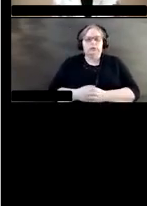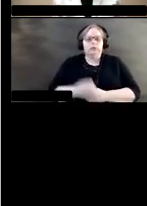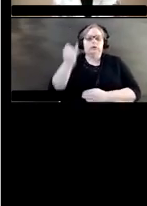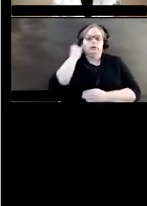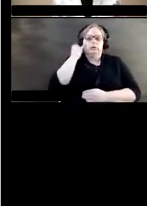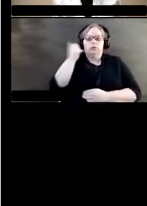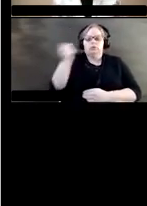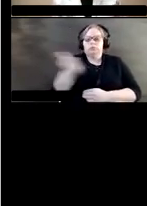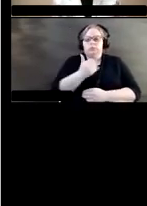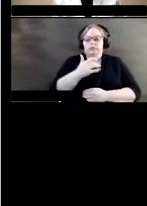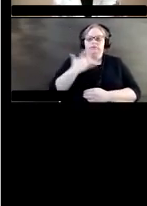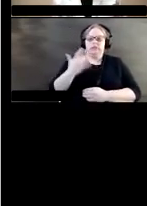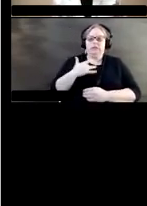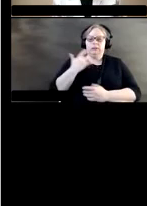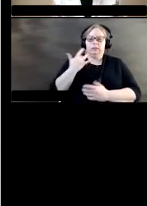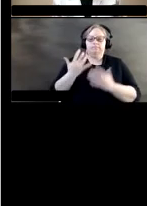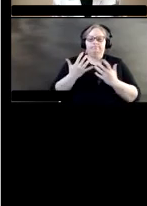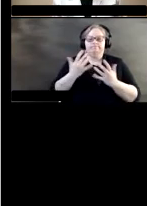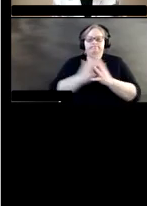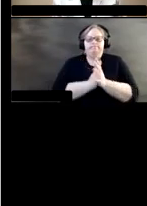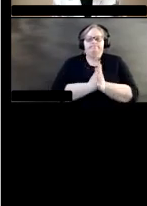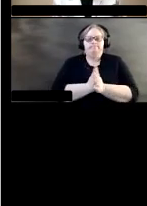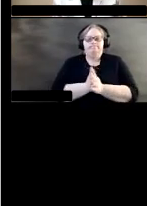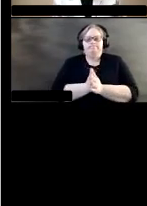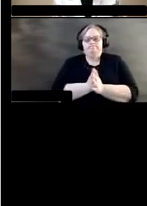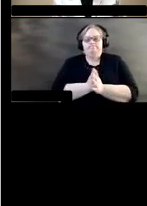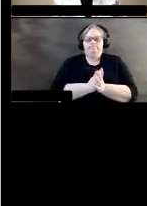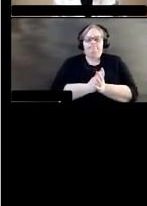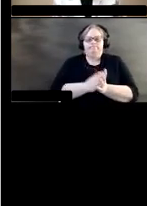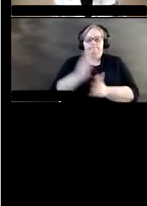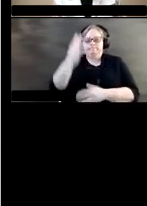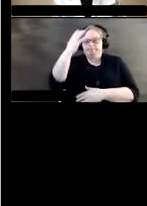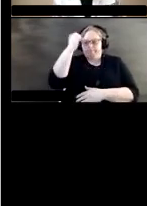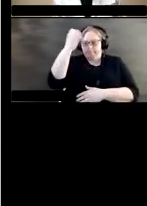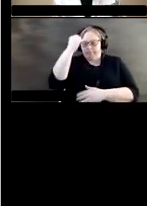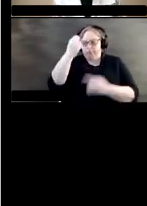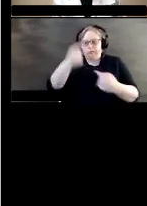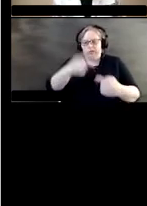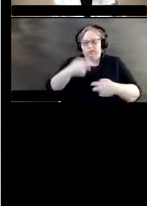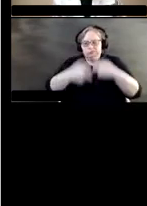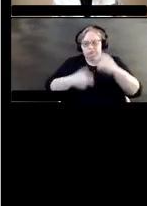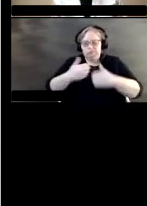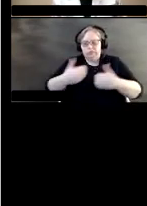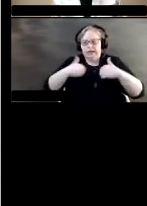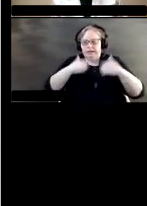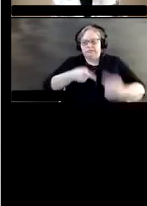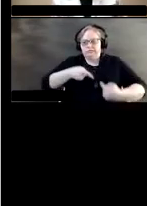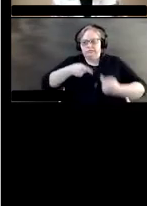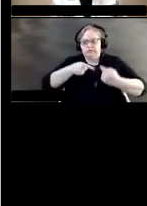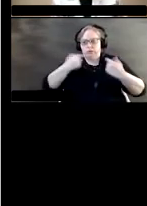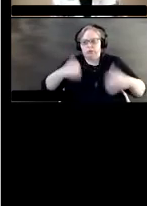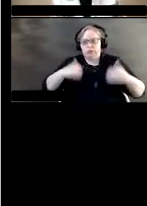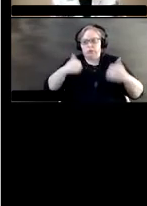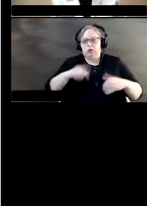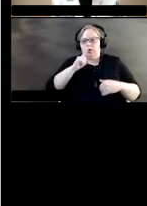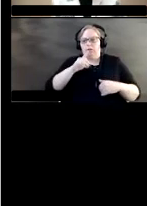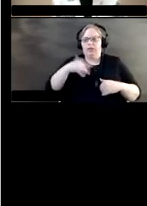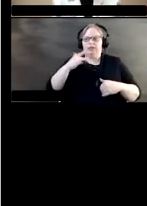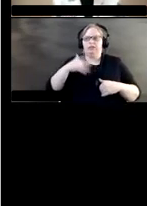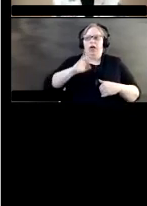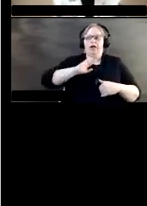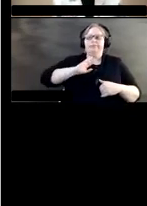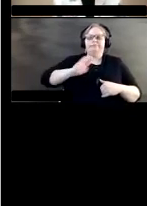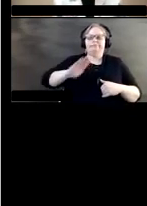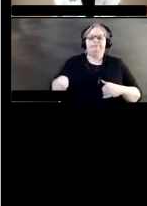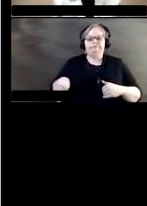that there is a memory problem, it's nothing to kind of brush under the carpet. You really